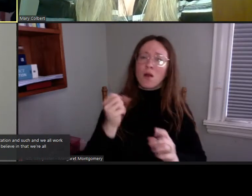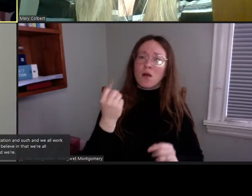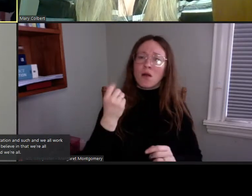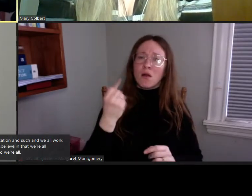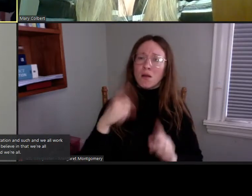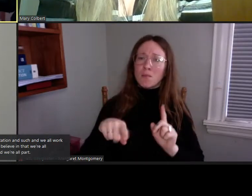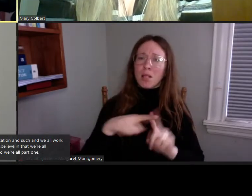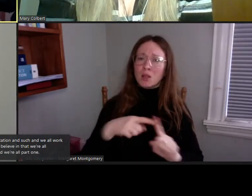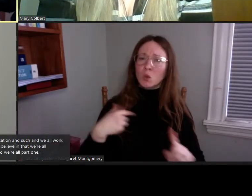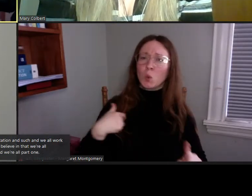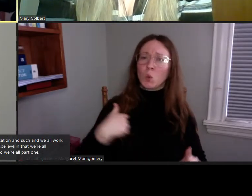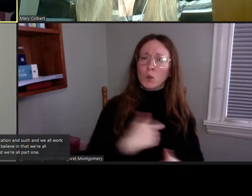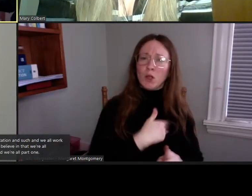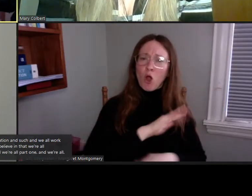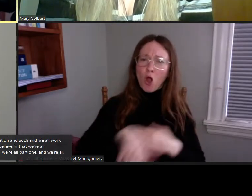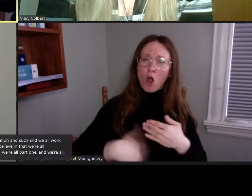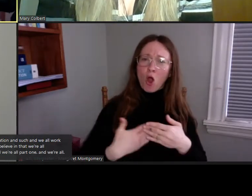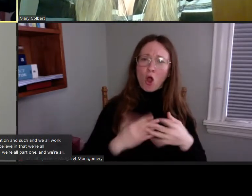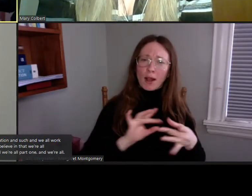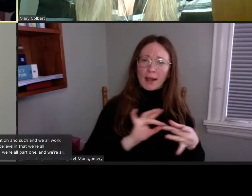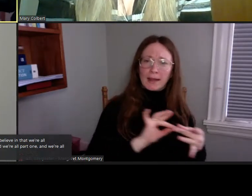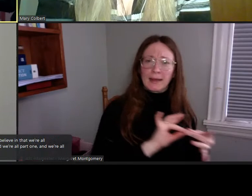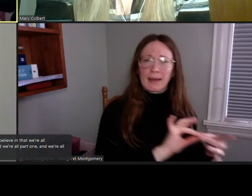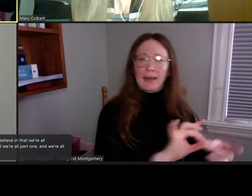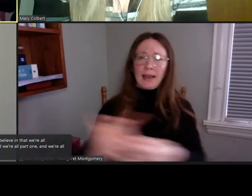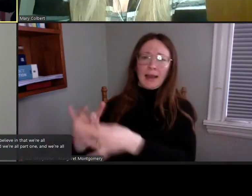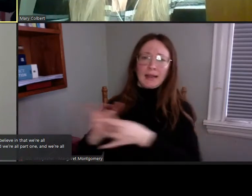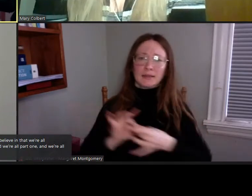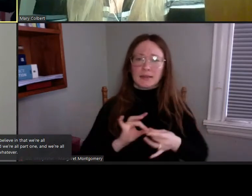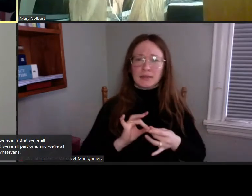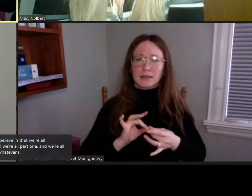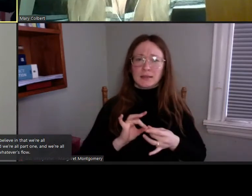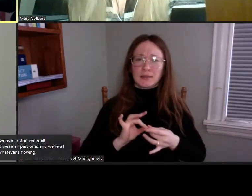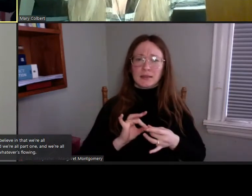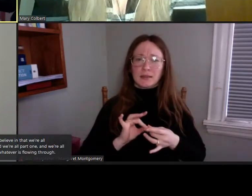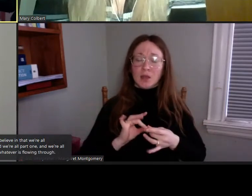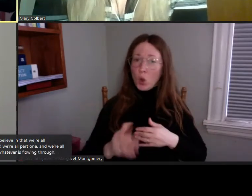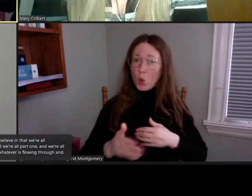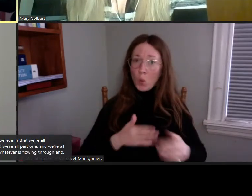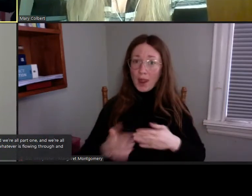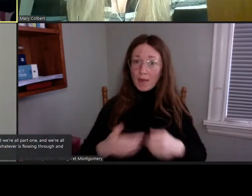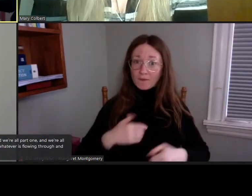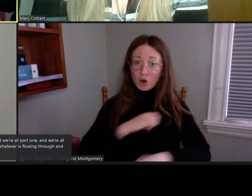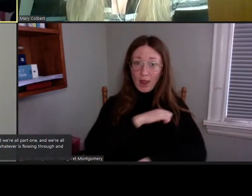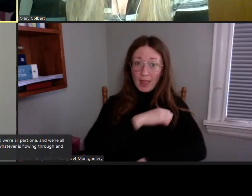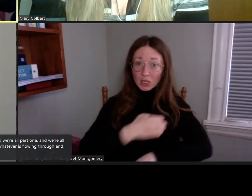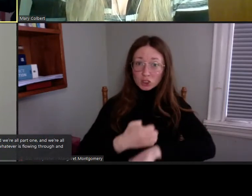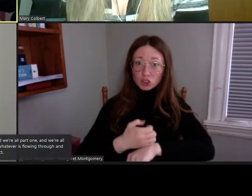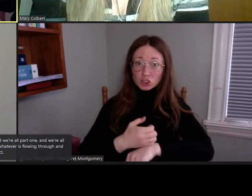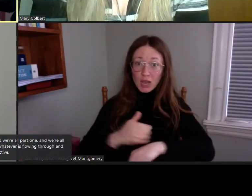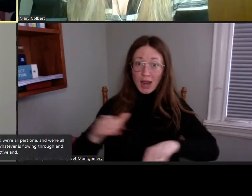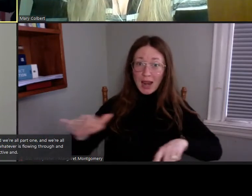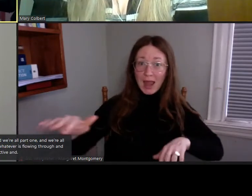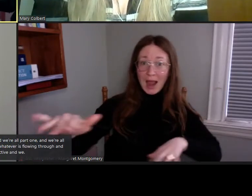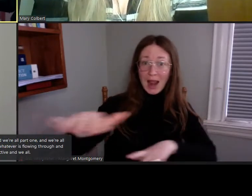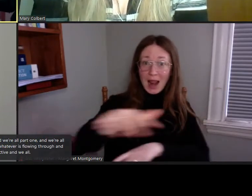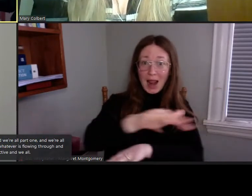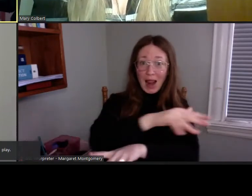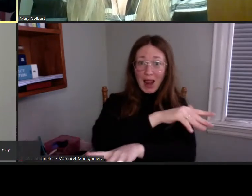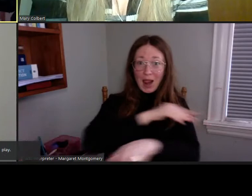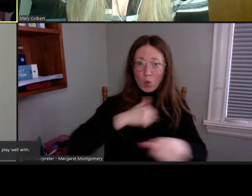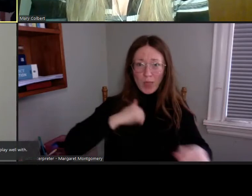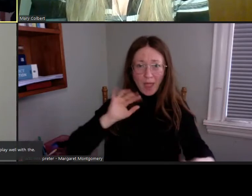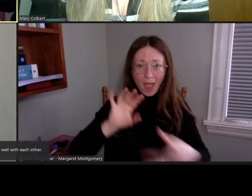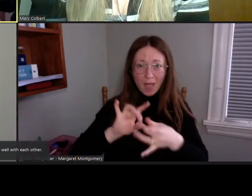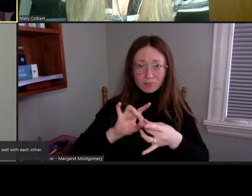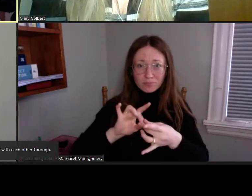all part one, and we're all the energy of whatever's flowing through, and we're all interactive, and we all play a role with